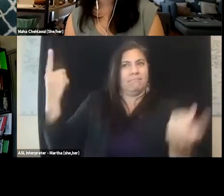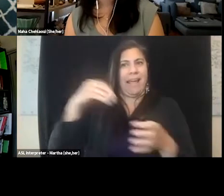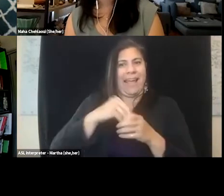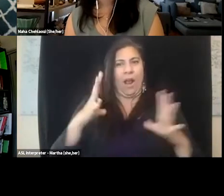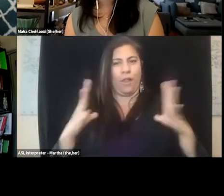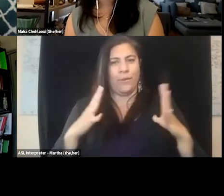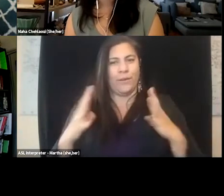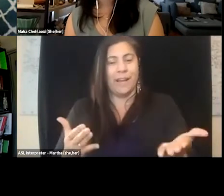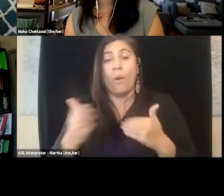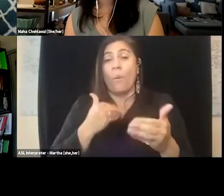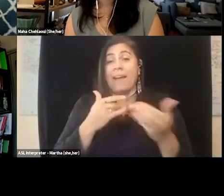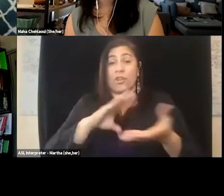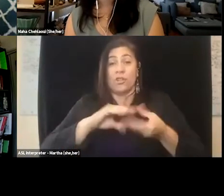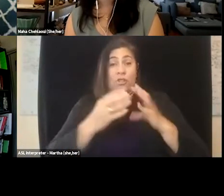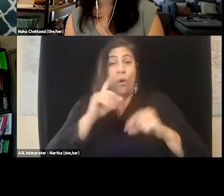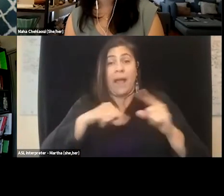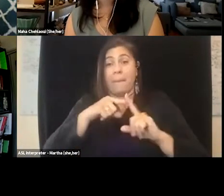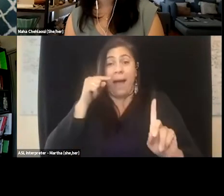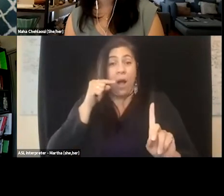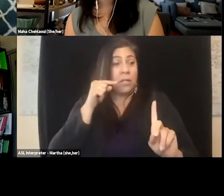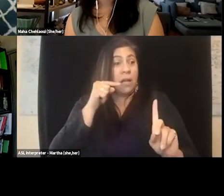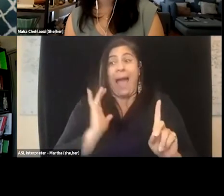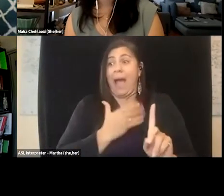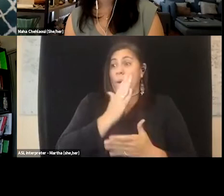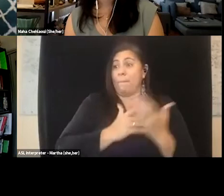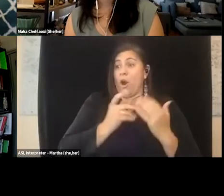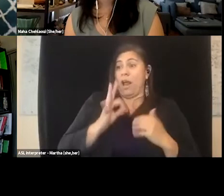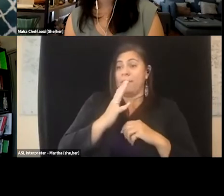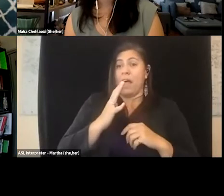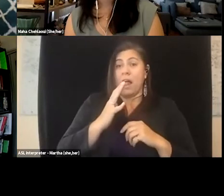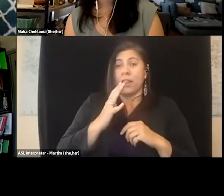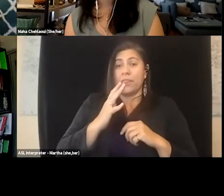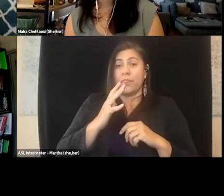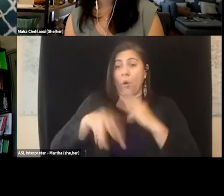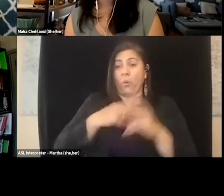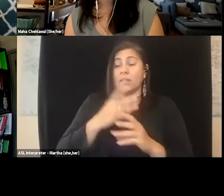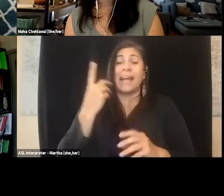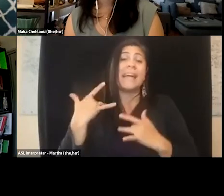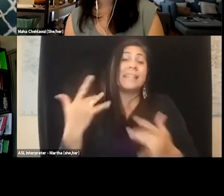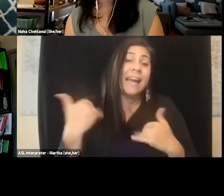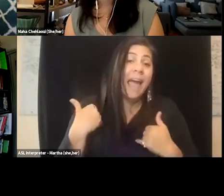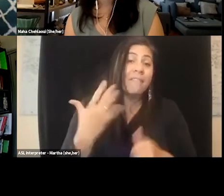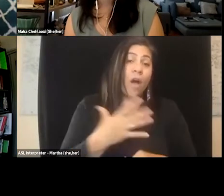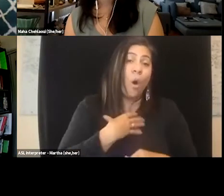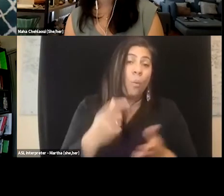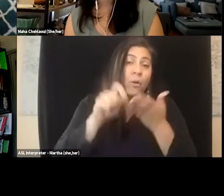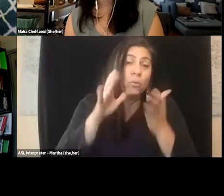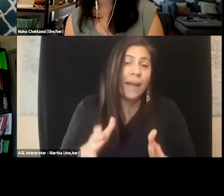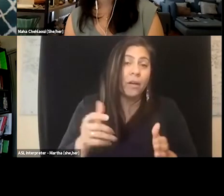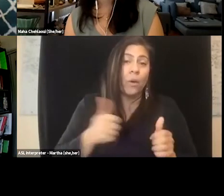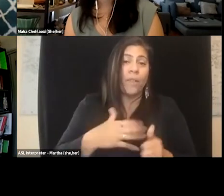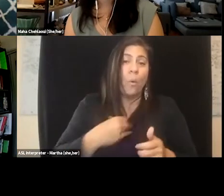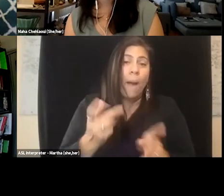this part of the world, there is always a white writer in the room with a white showrunner, with a white producer deciding